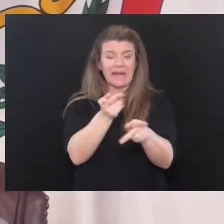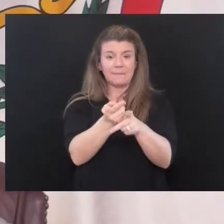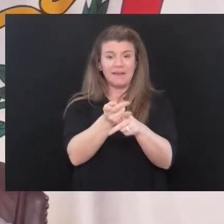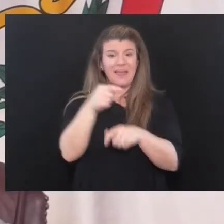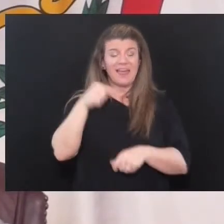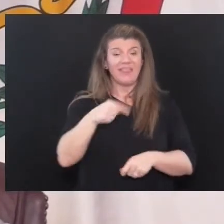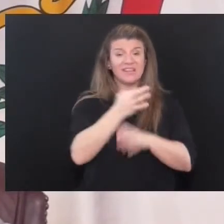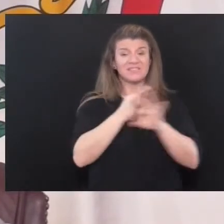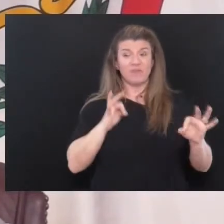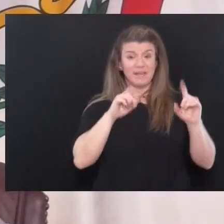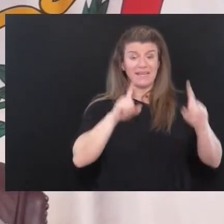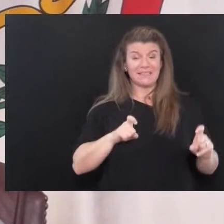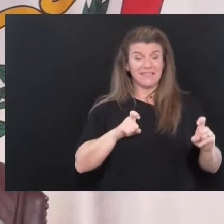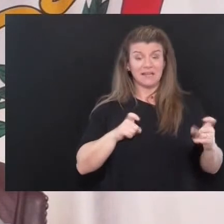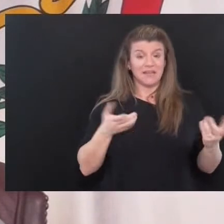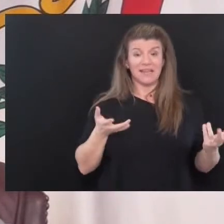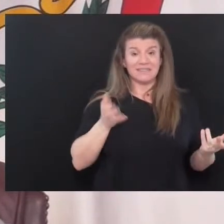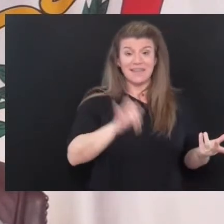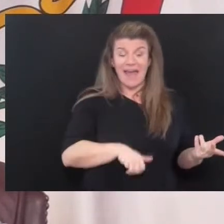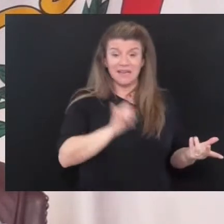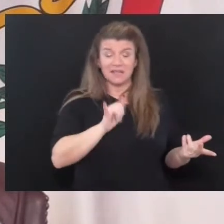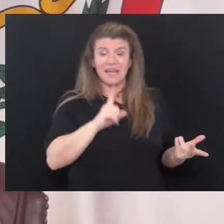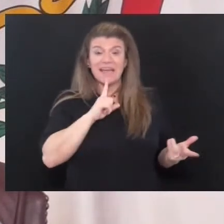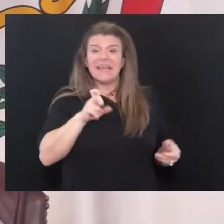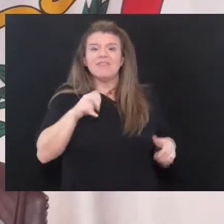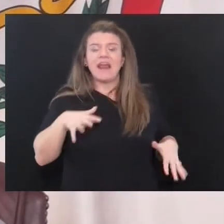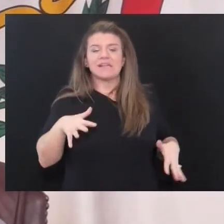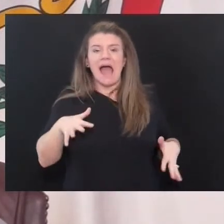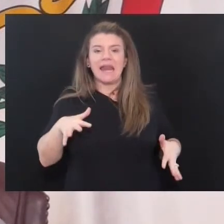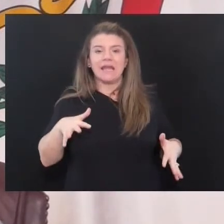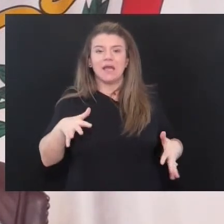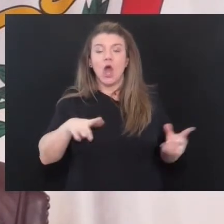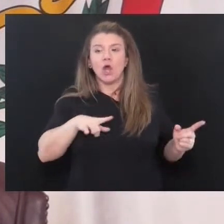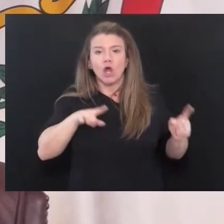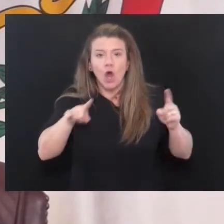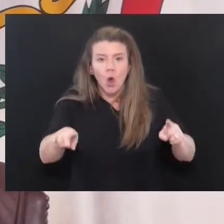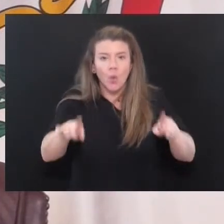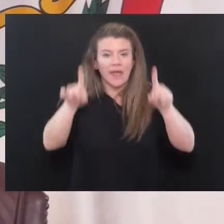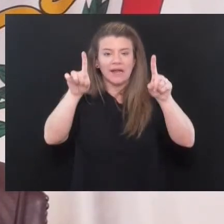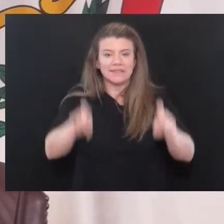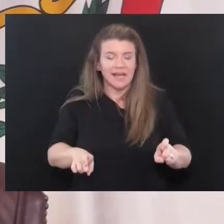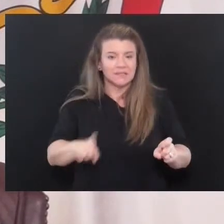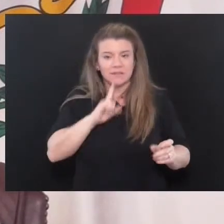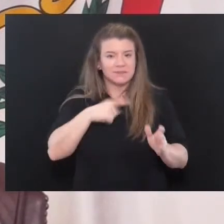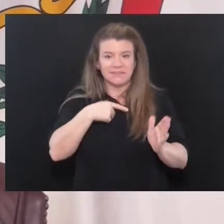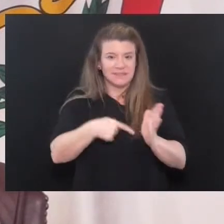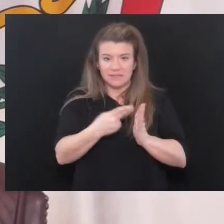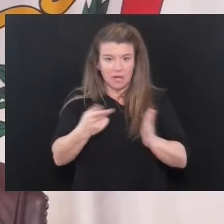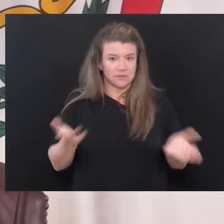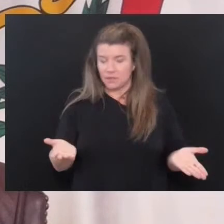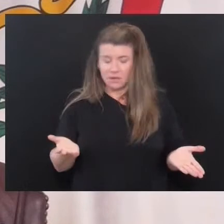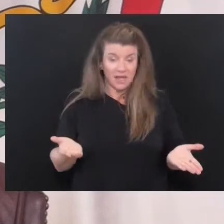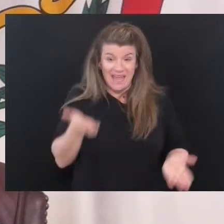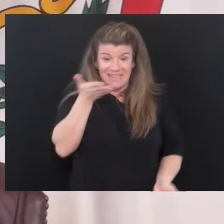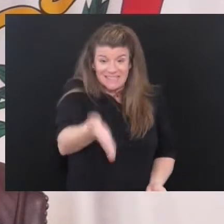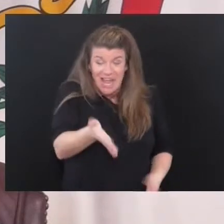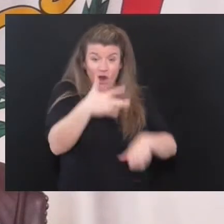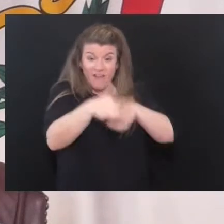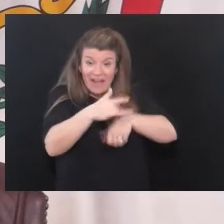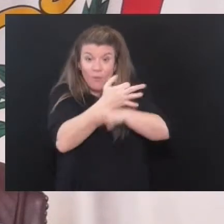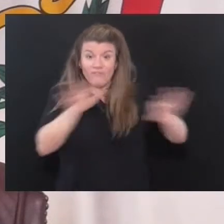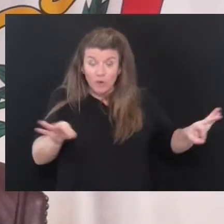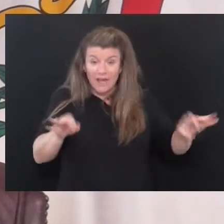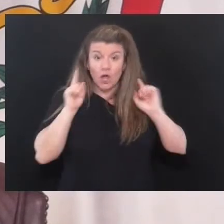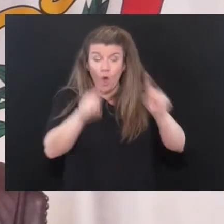free testing is just that. I mean, even anxiety, go get a test. I mean, for crying out loud, while it's there available to you, go